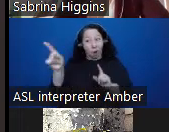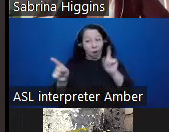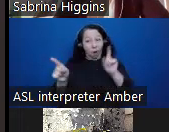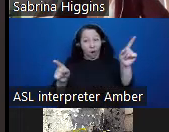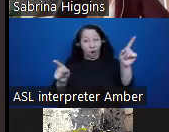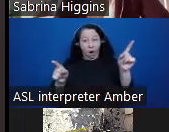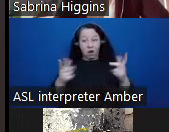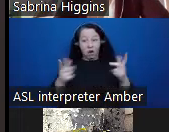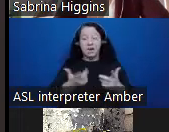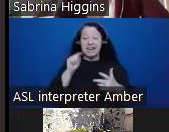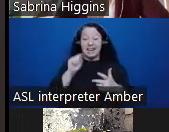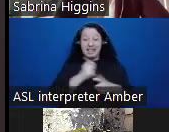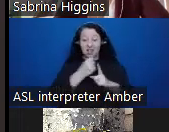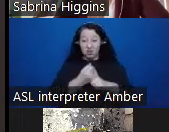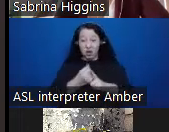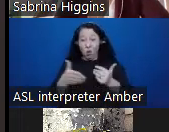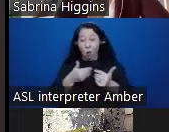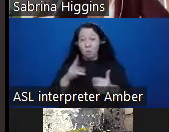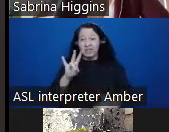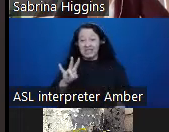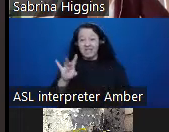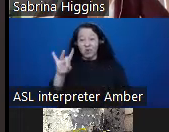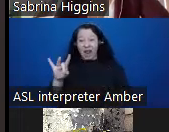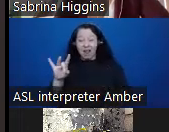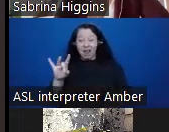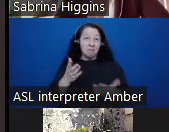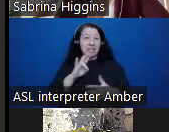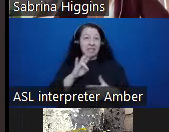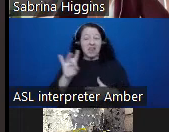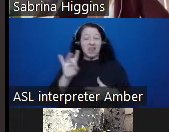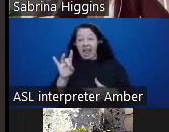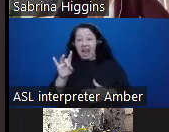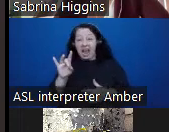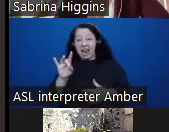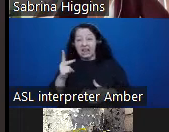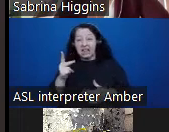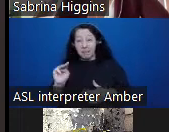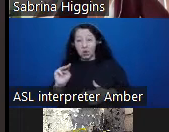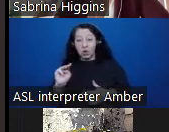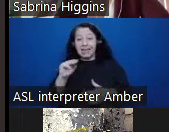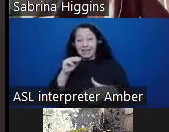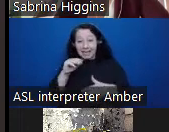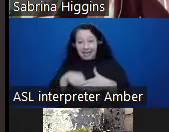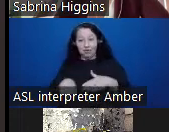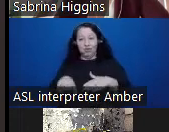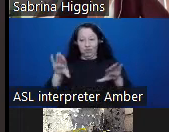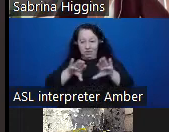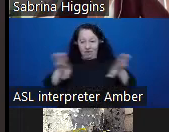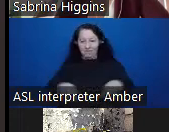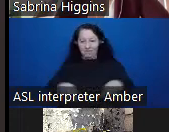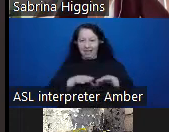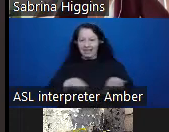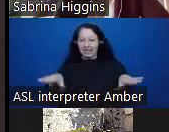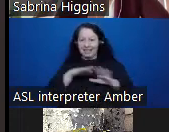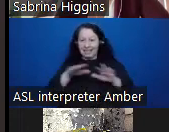they're traversing almost 7 or 8 kilometers into the valley system. That is not a normal situation, and it probably is